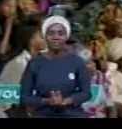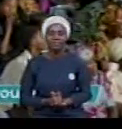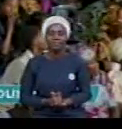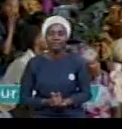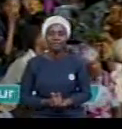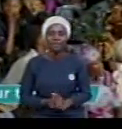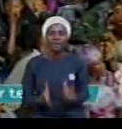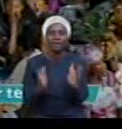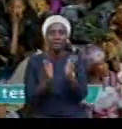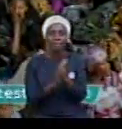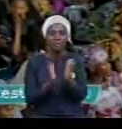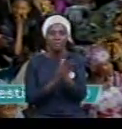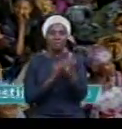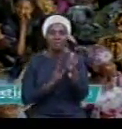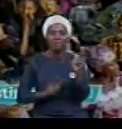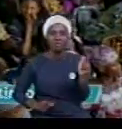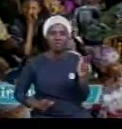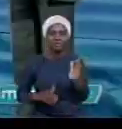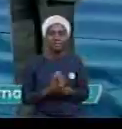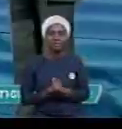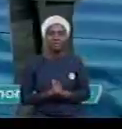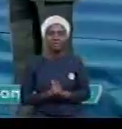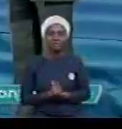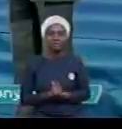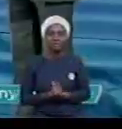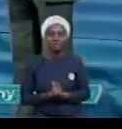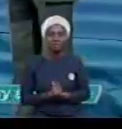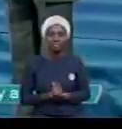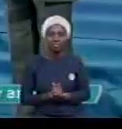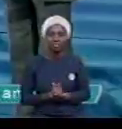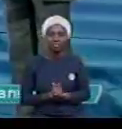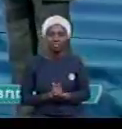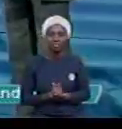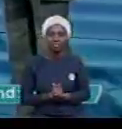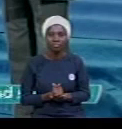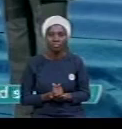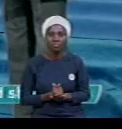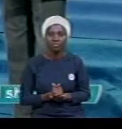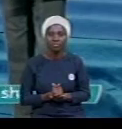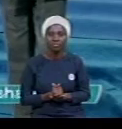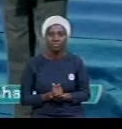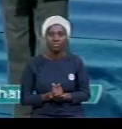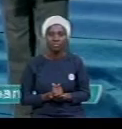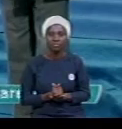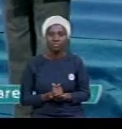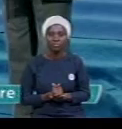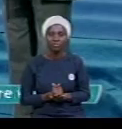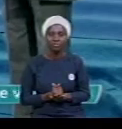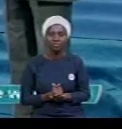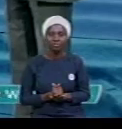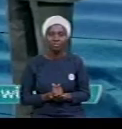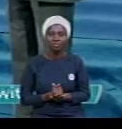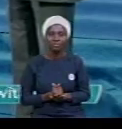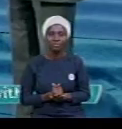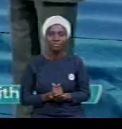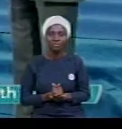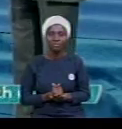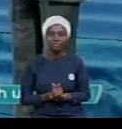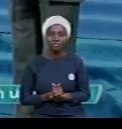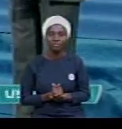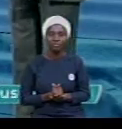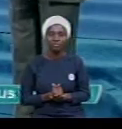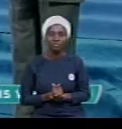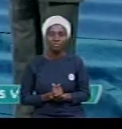Praise the Lord. We have before us Sister Abiodun Roda. She